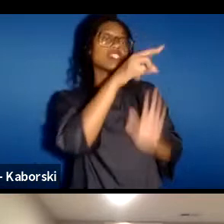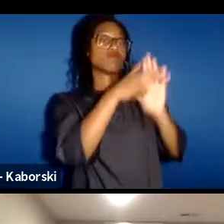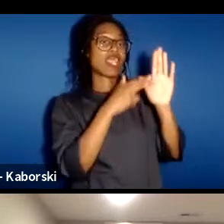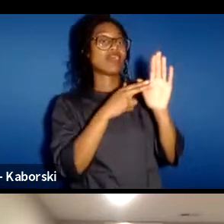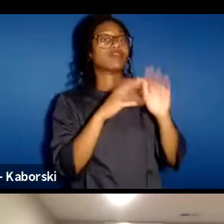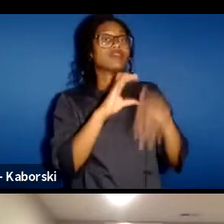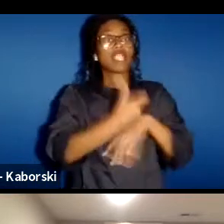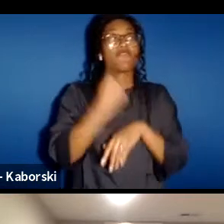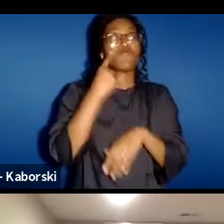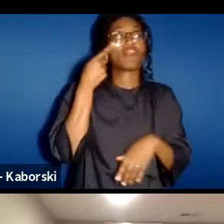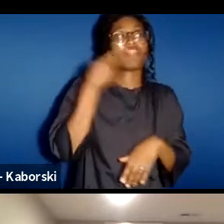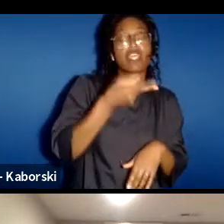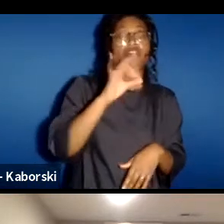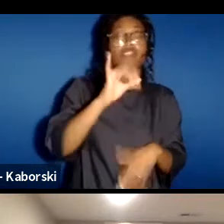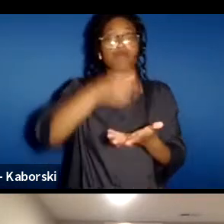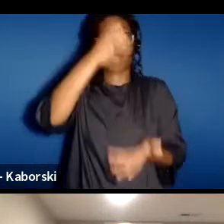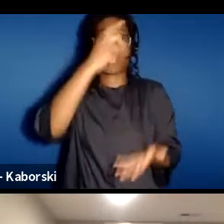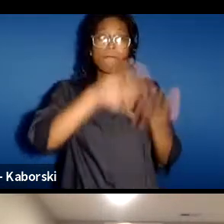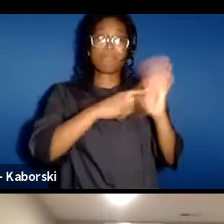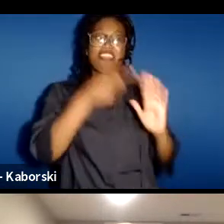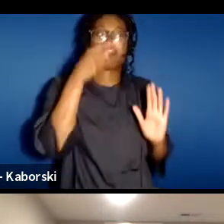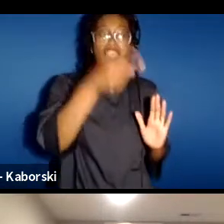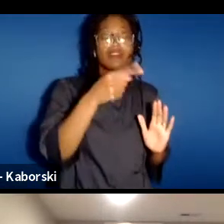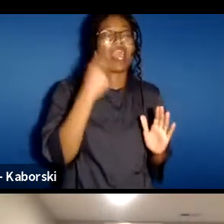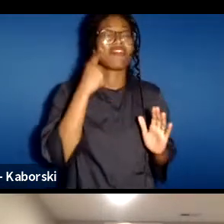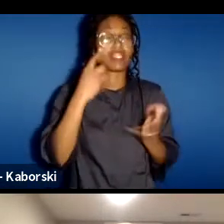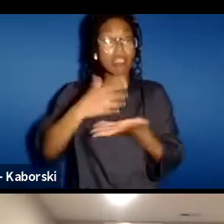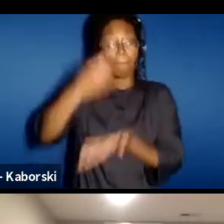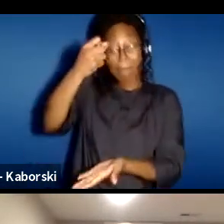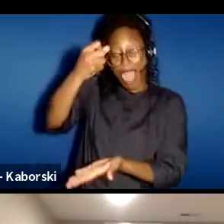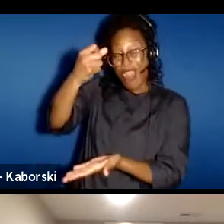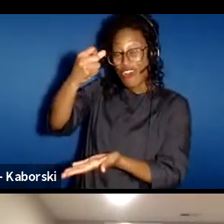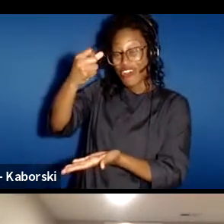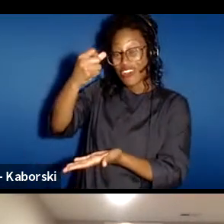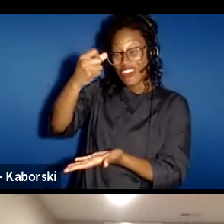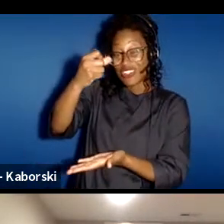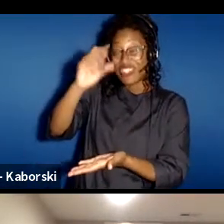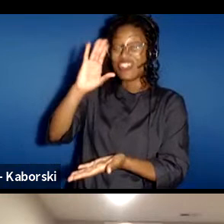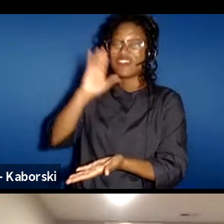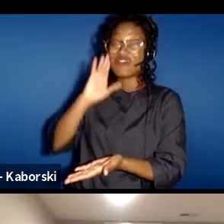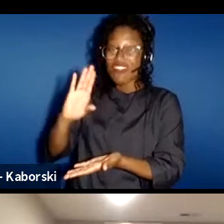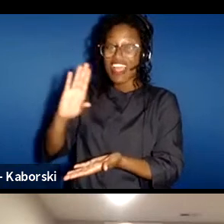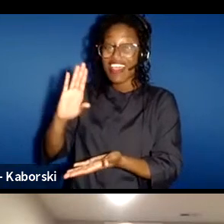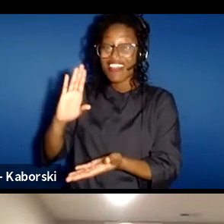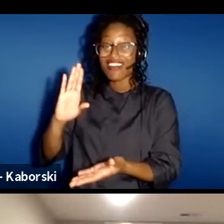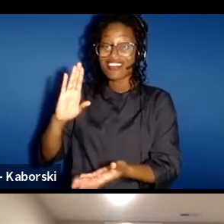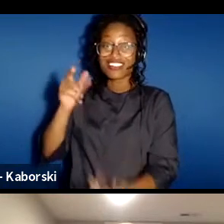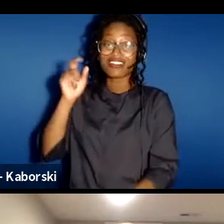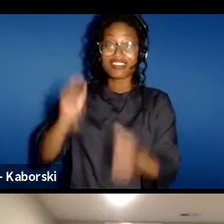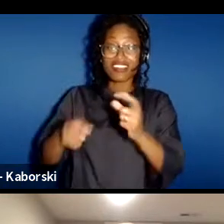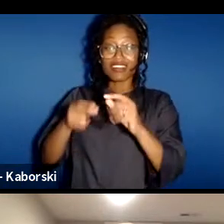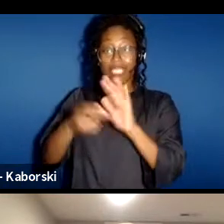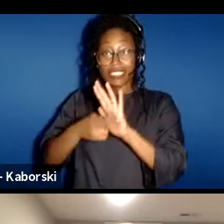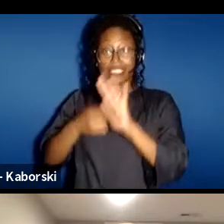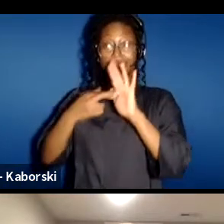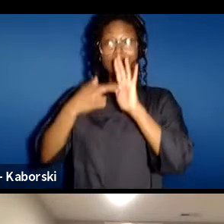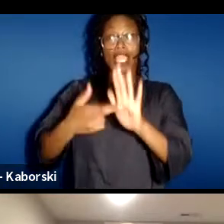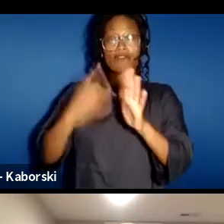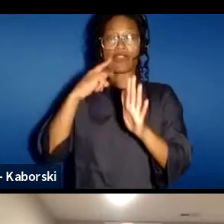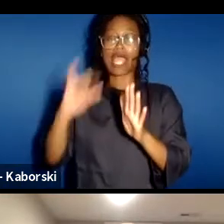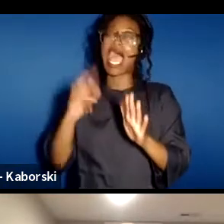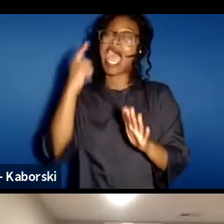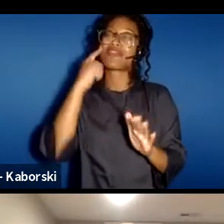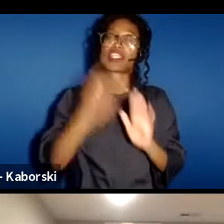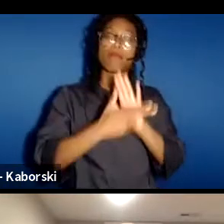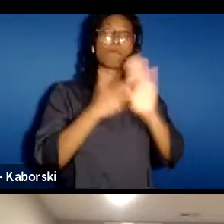bottle means this. I don't think the bottle is going to stand for much as the brand's going to stand for the